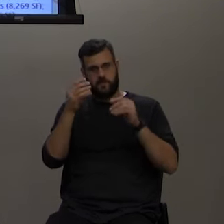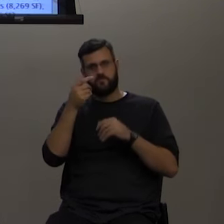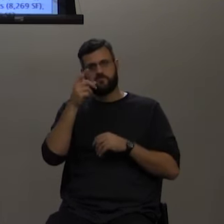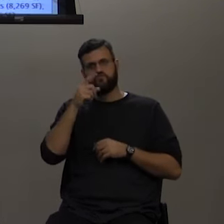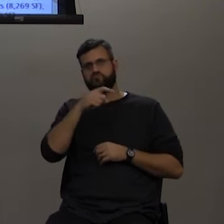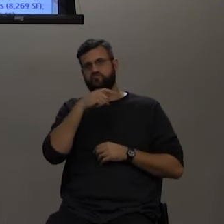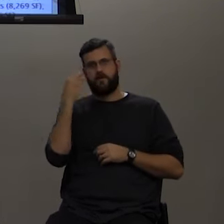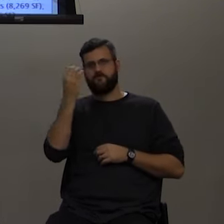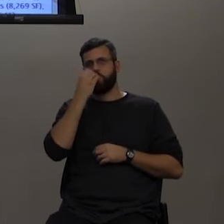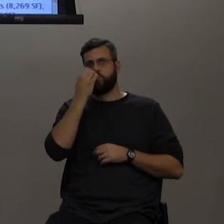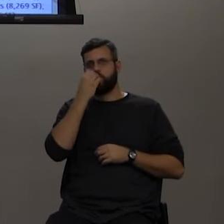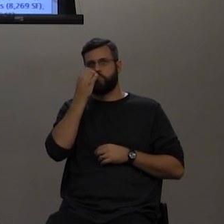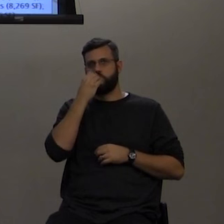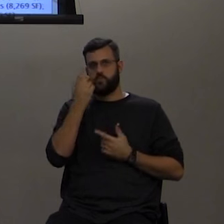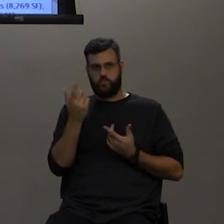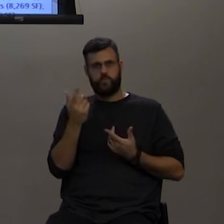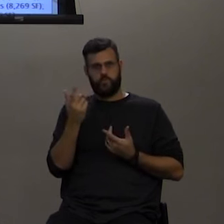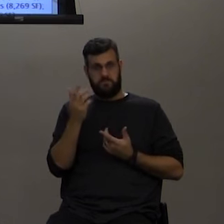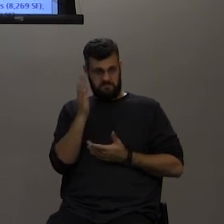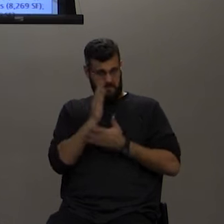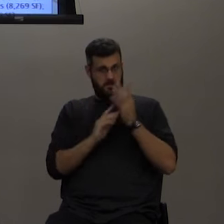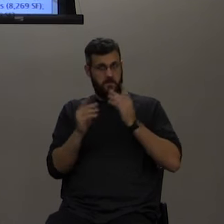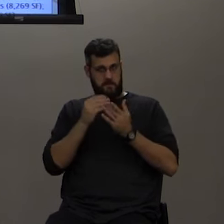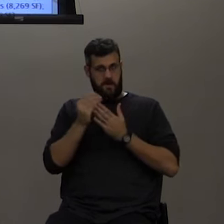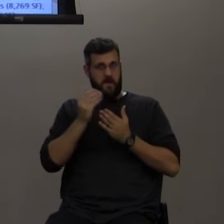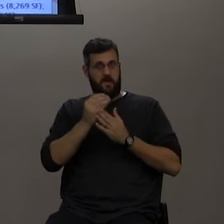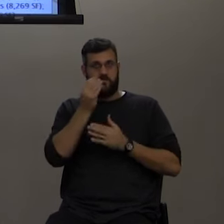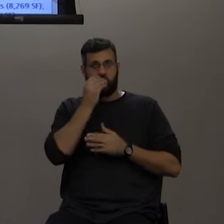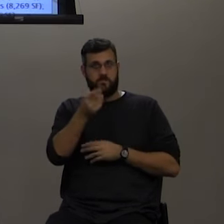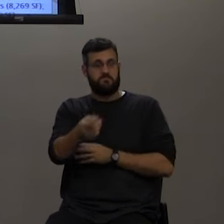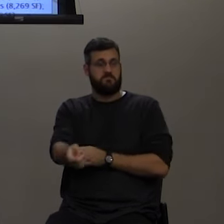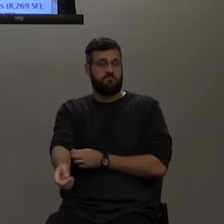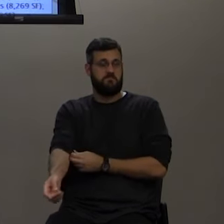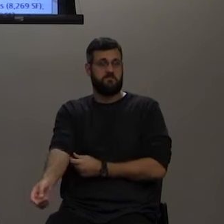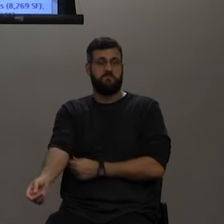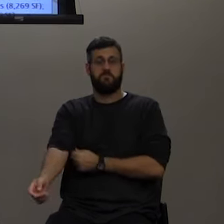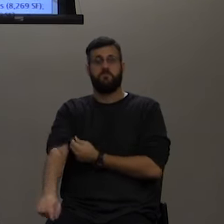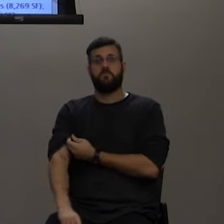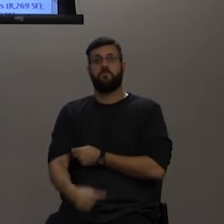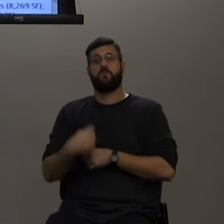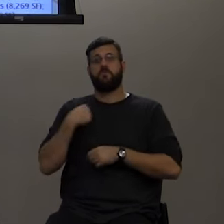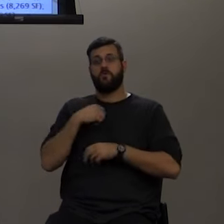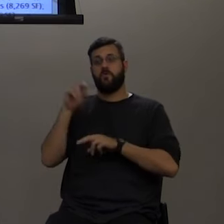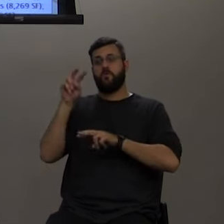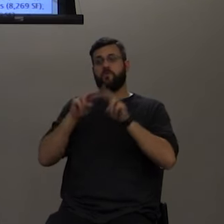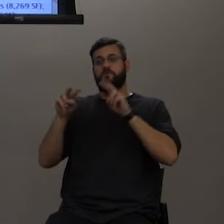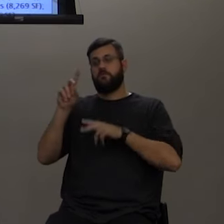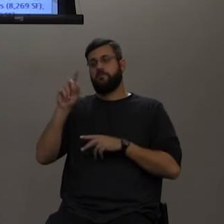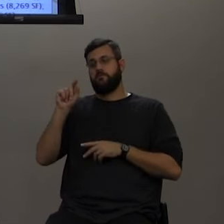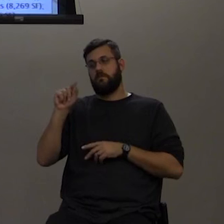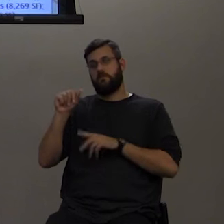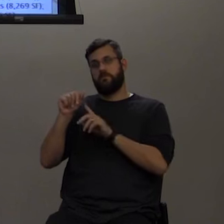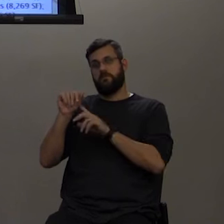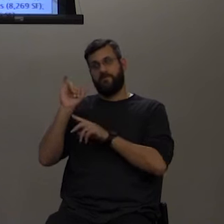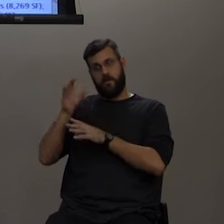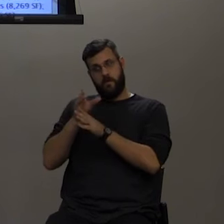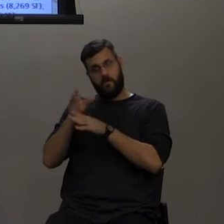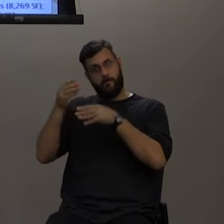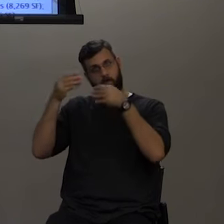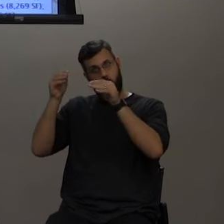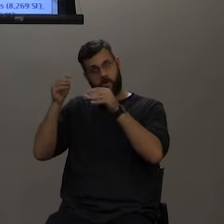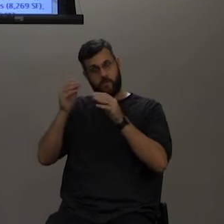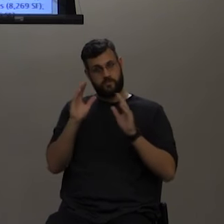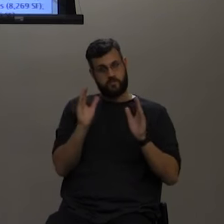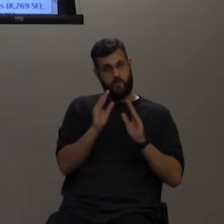like you would think of, but they capture a bunch of those sales. When we looked at the data for the market, both